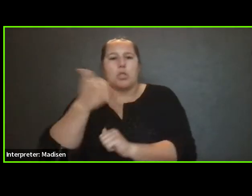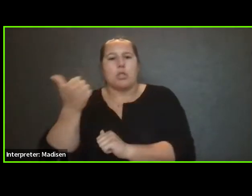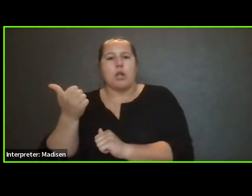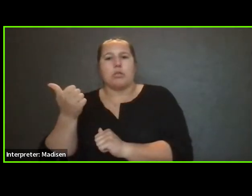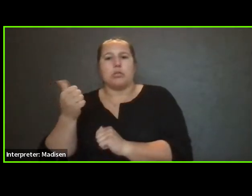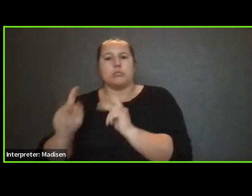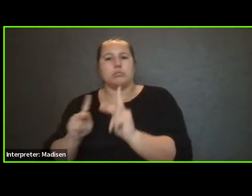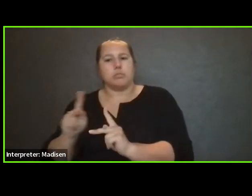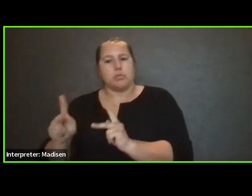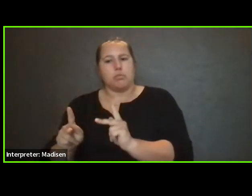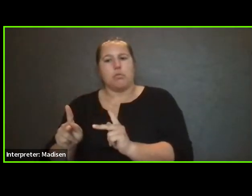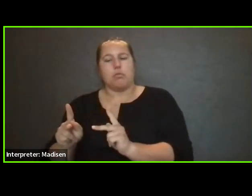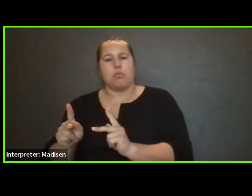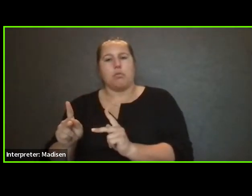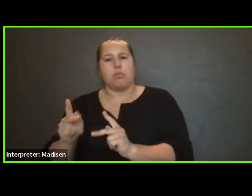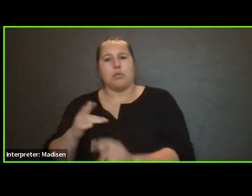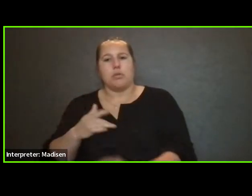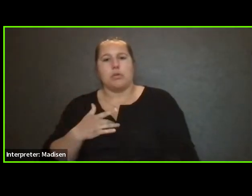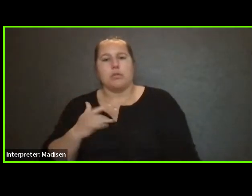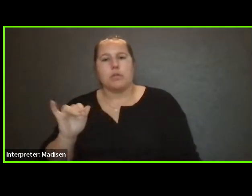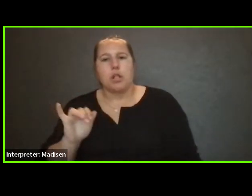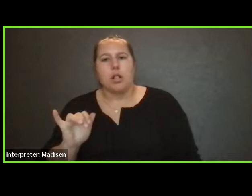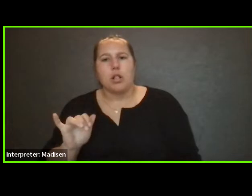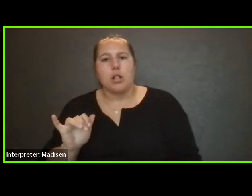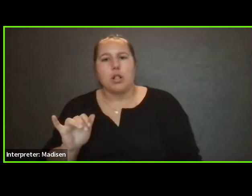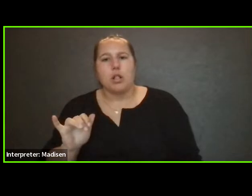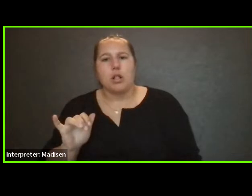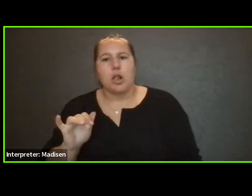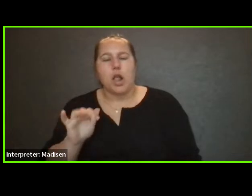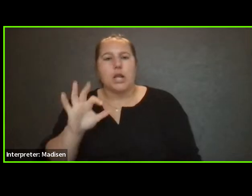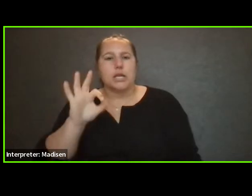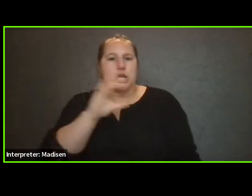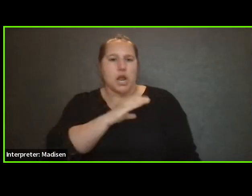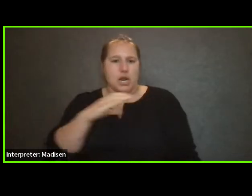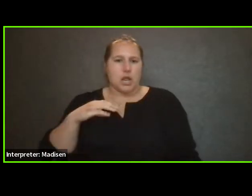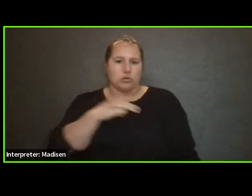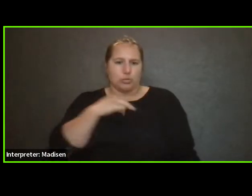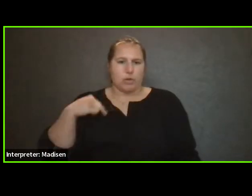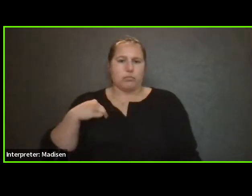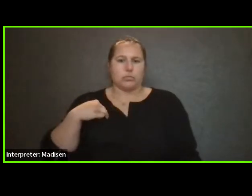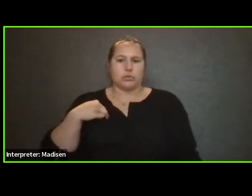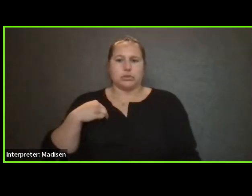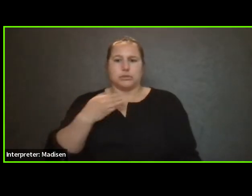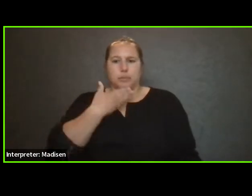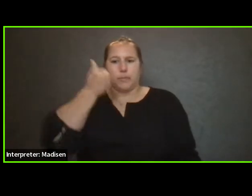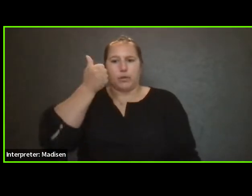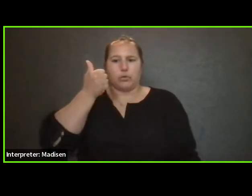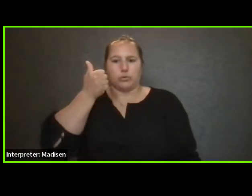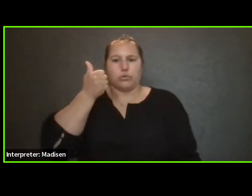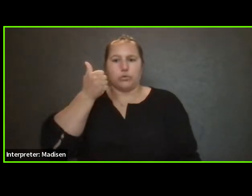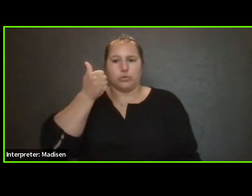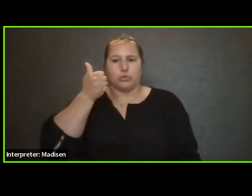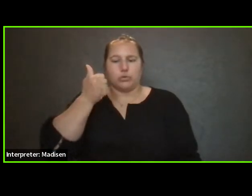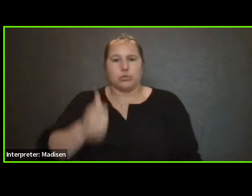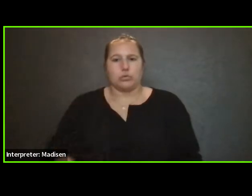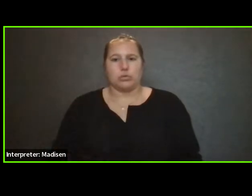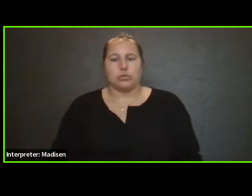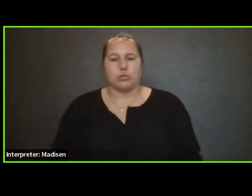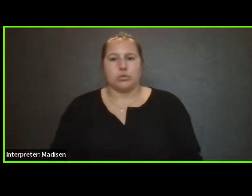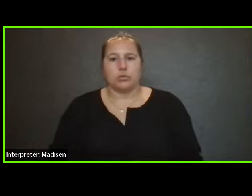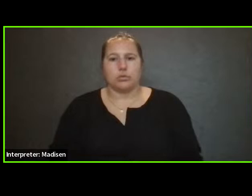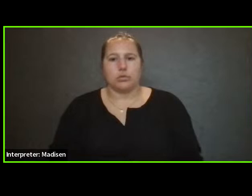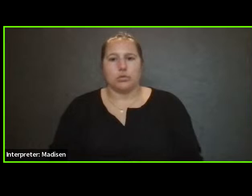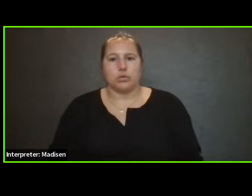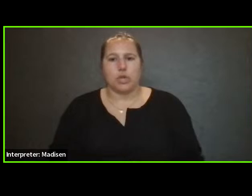that feel that 9 council members is probably more appropriate to go through, even if it takes you through a charter